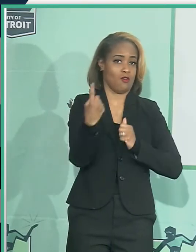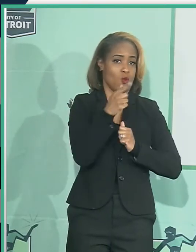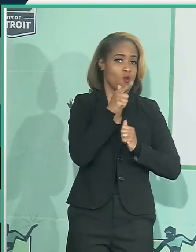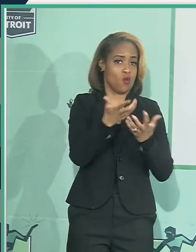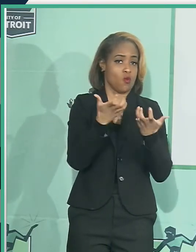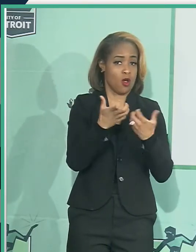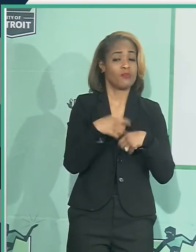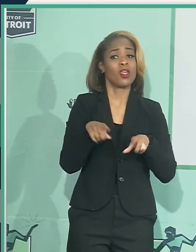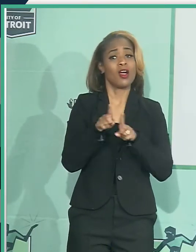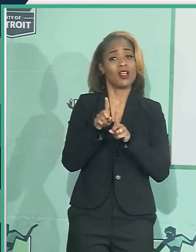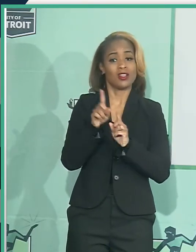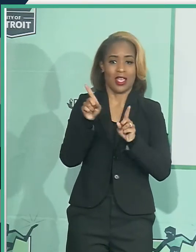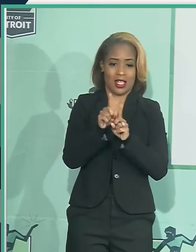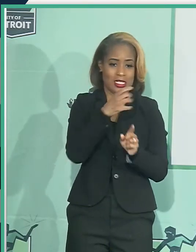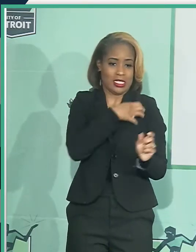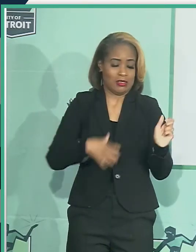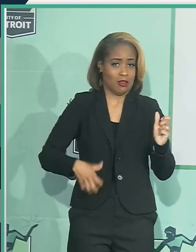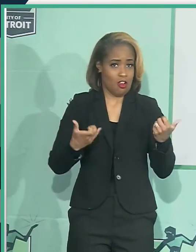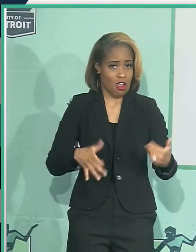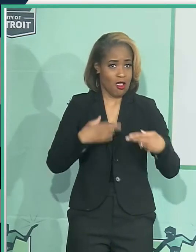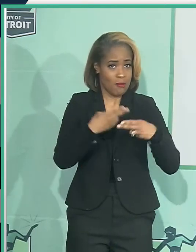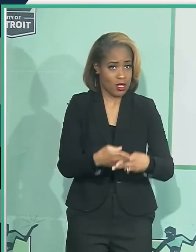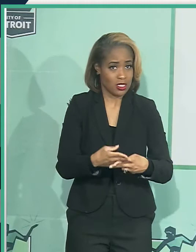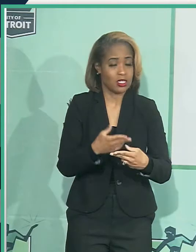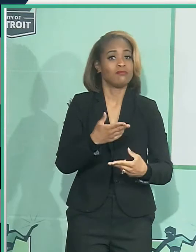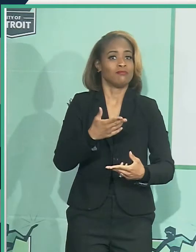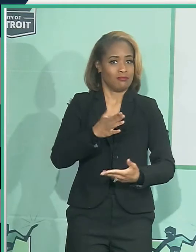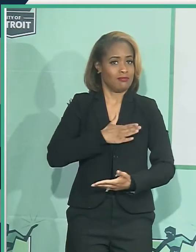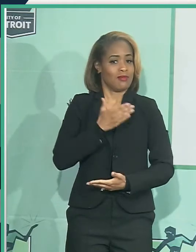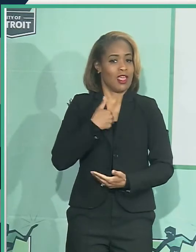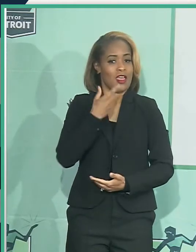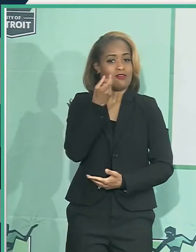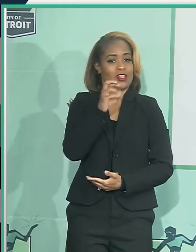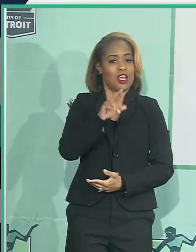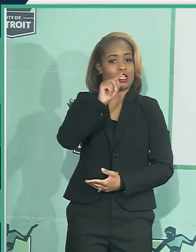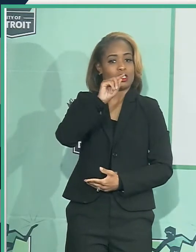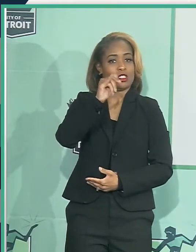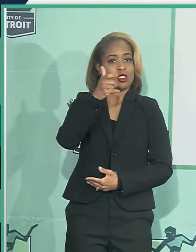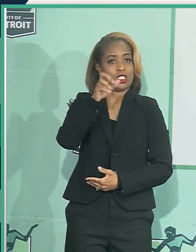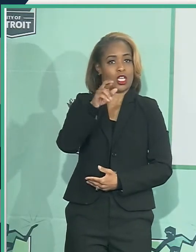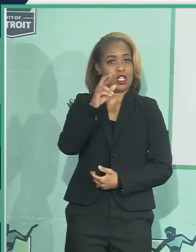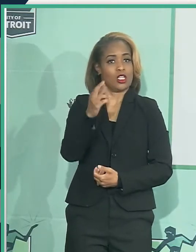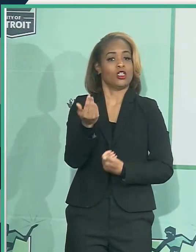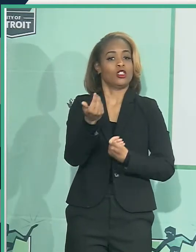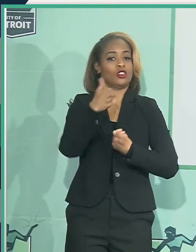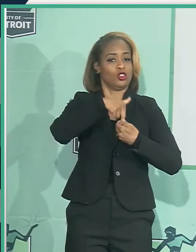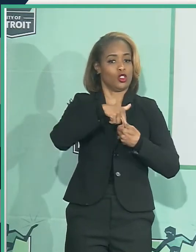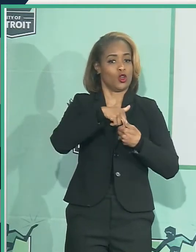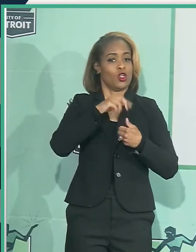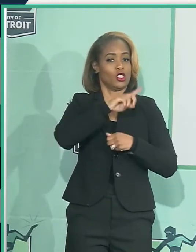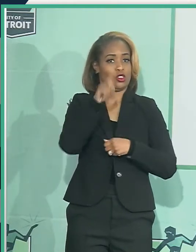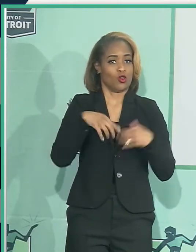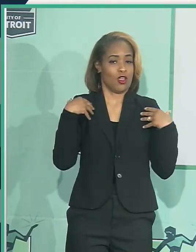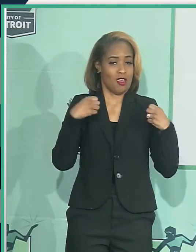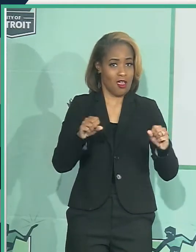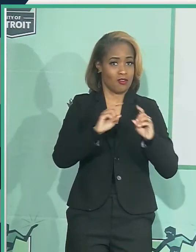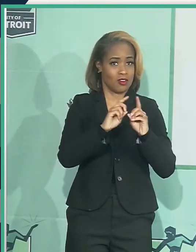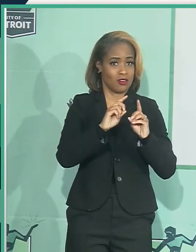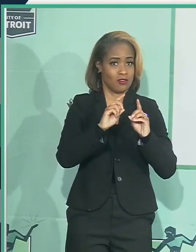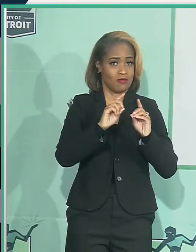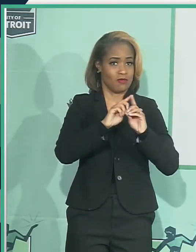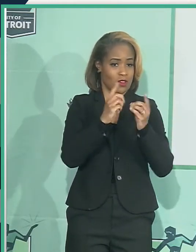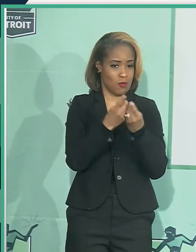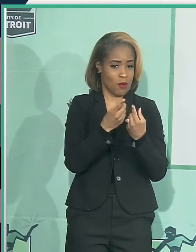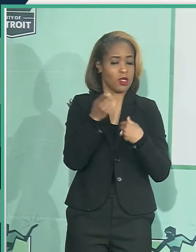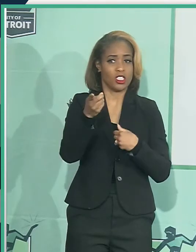as the mayor mentioned, to have Dr. Taylor join the Detroit Health Department. She is well respected in the community. She brings